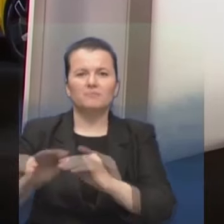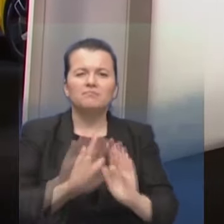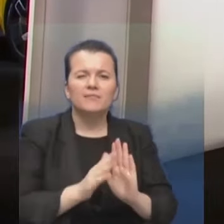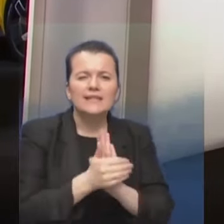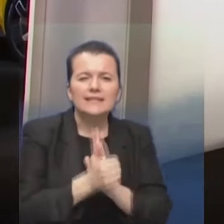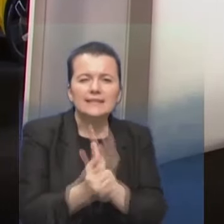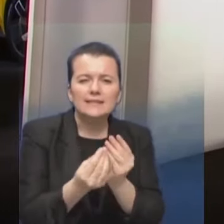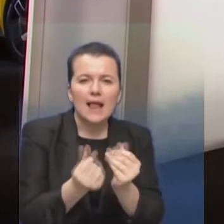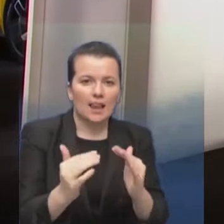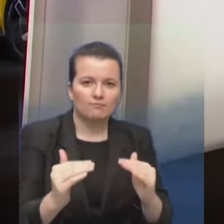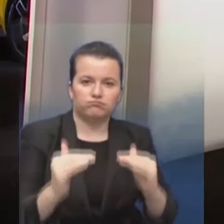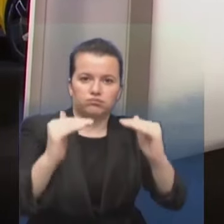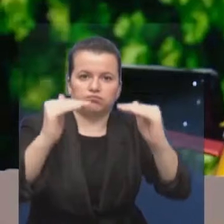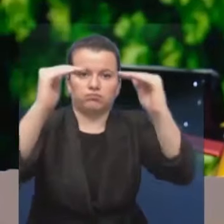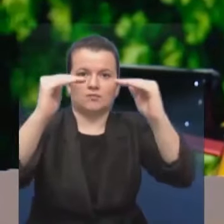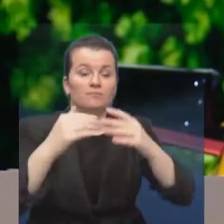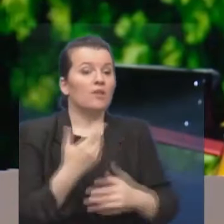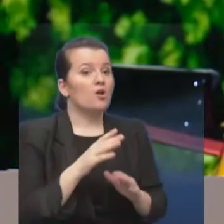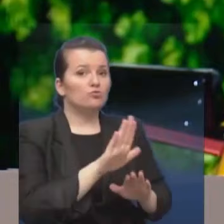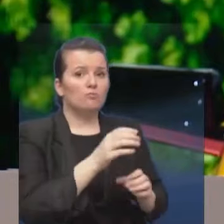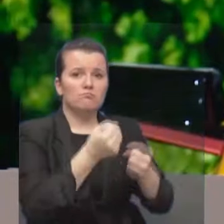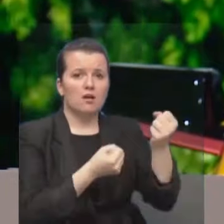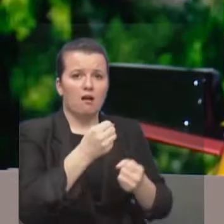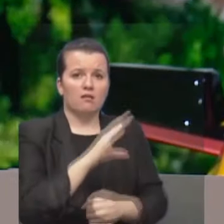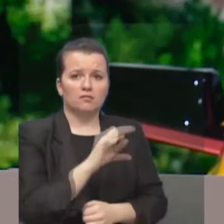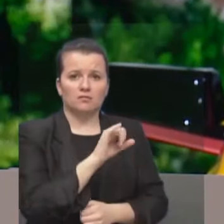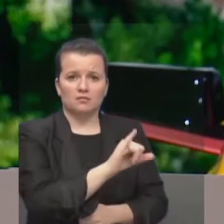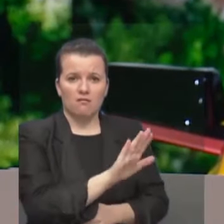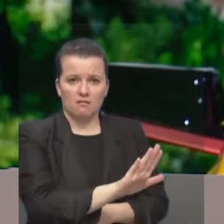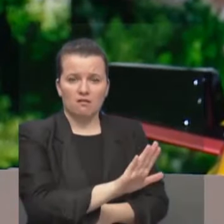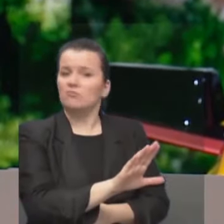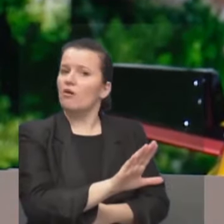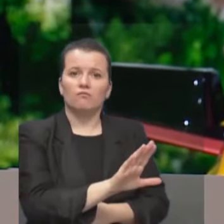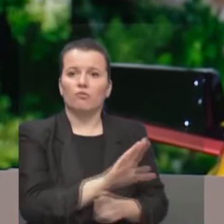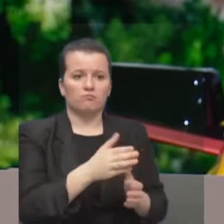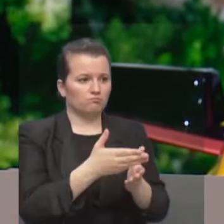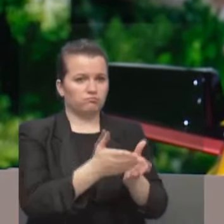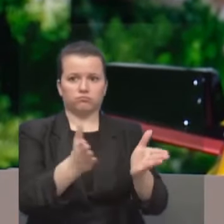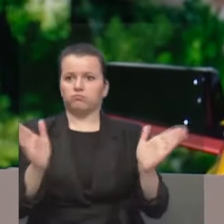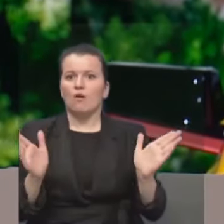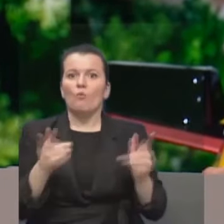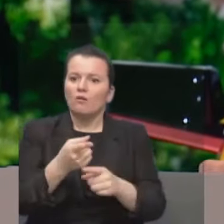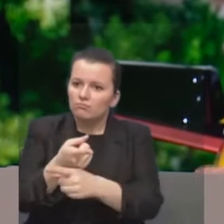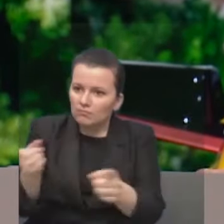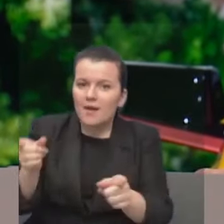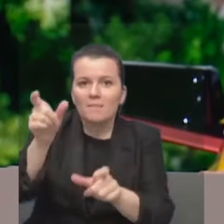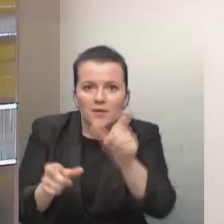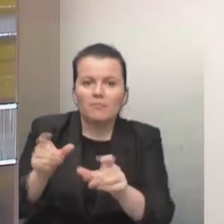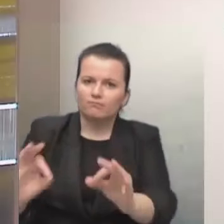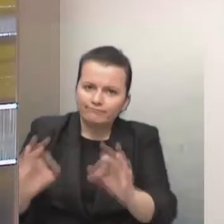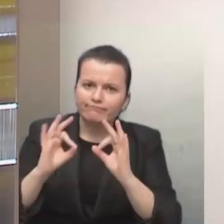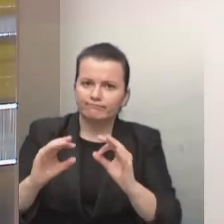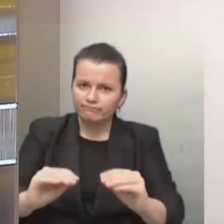mean, this is a strategic issue for the company. It's in the company's own interest to make sure that these people are properly trained. We're looking